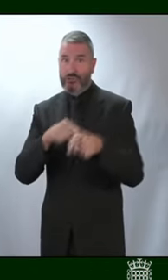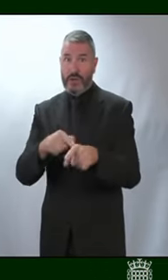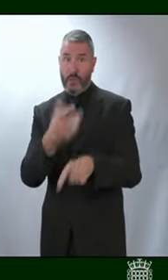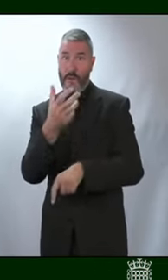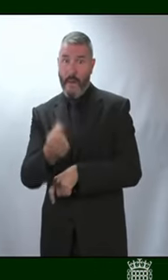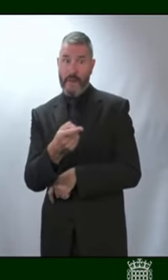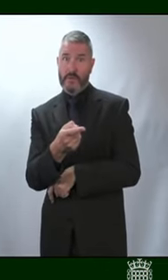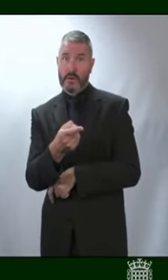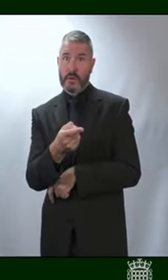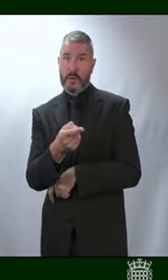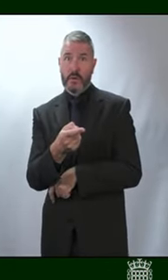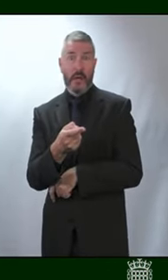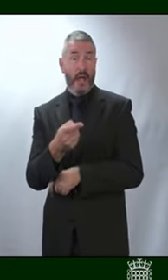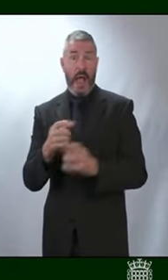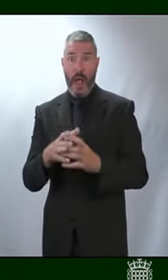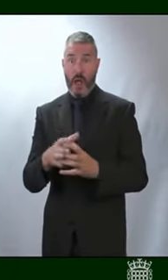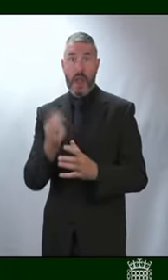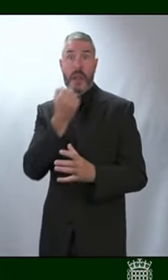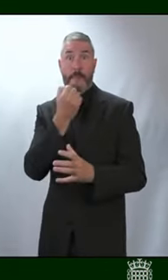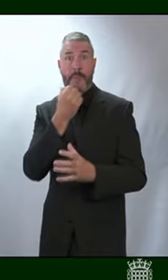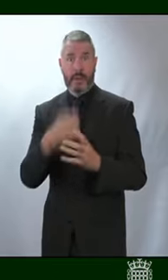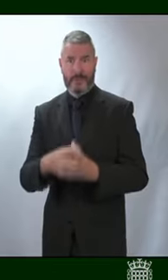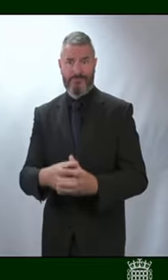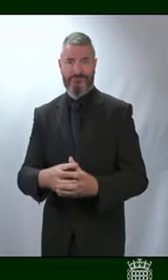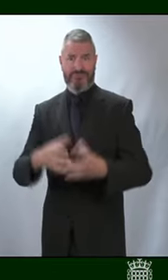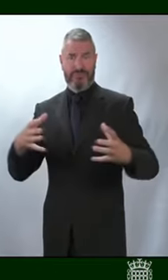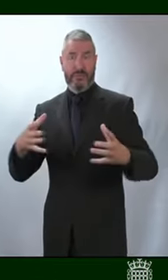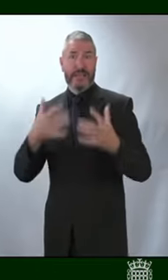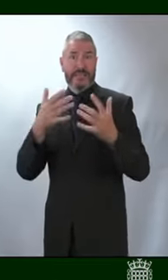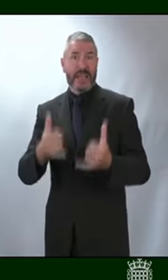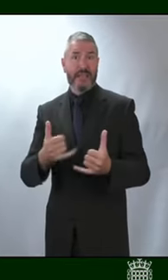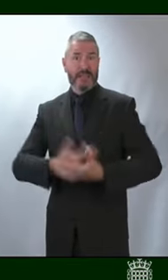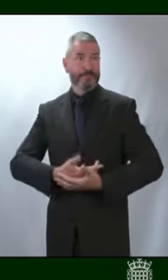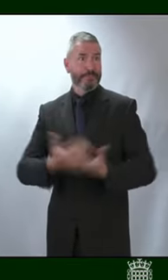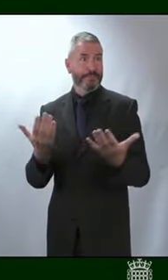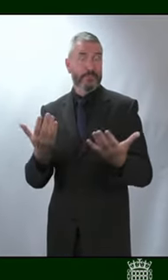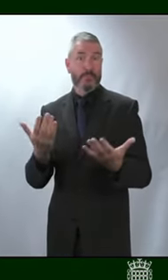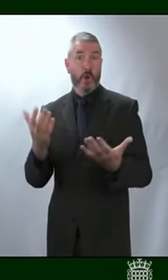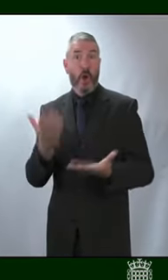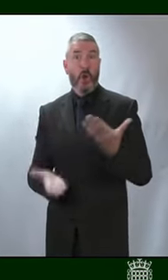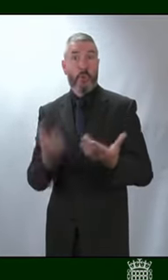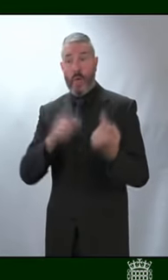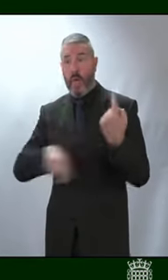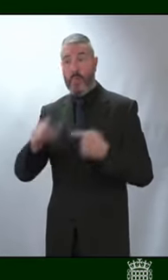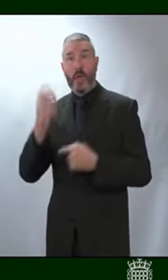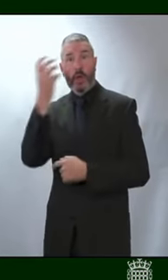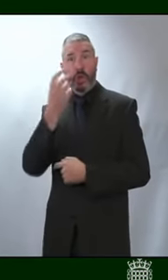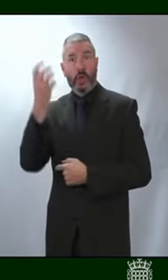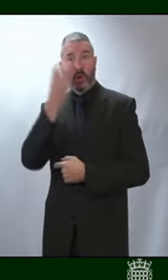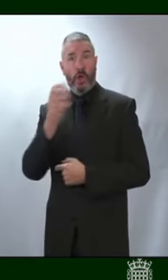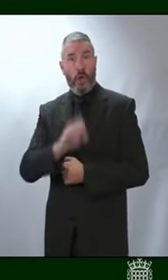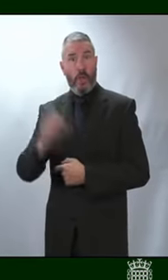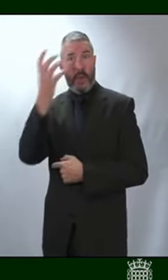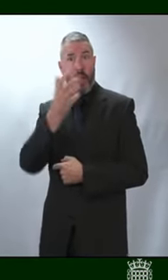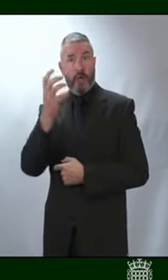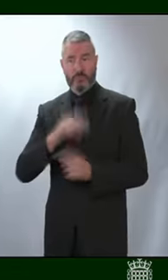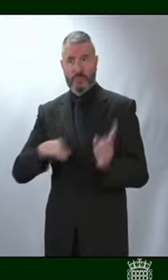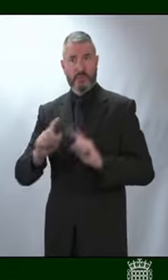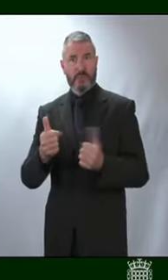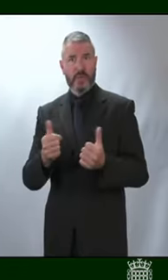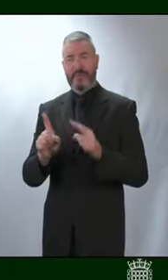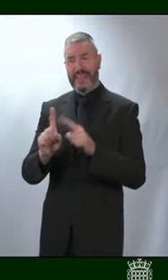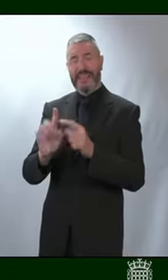not only at a record high today, testing more people than any other European country, but to get to the point that he raised,